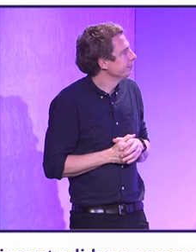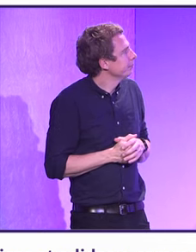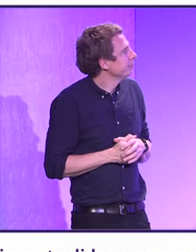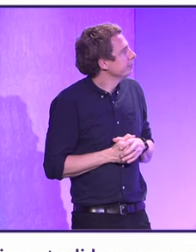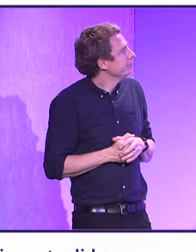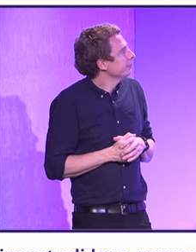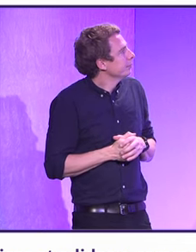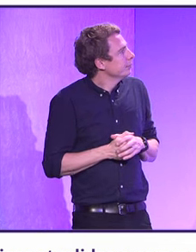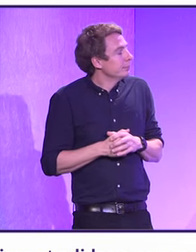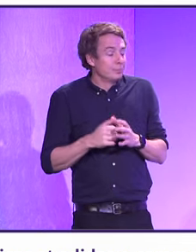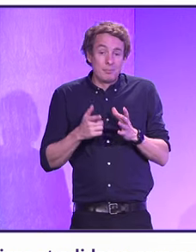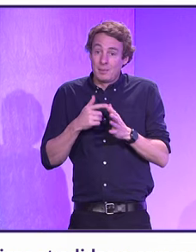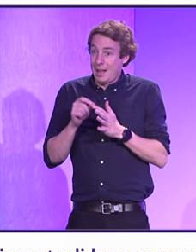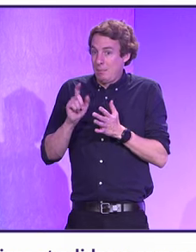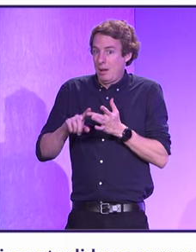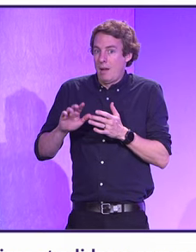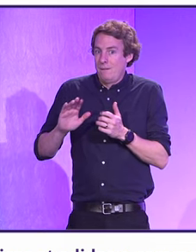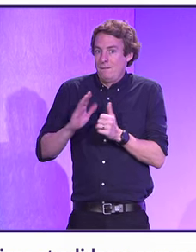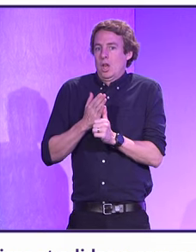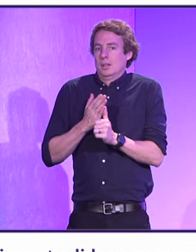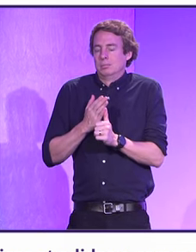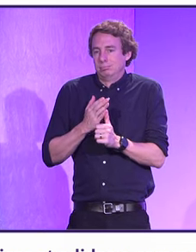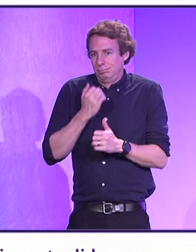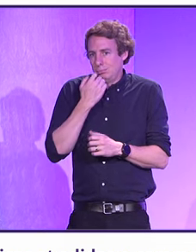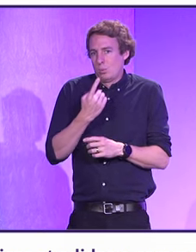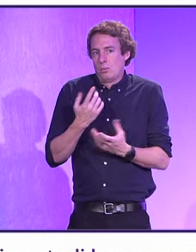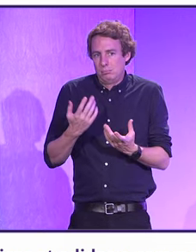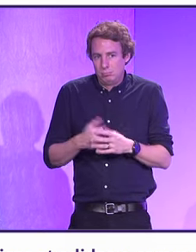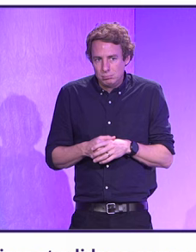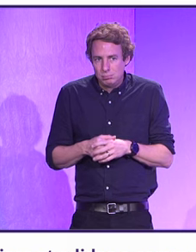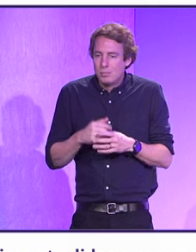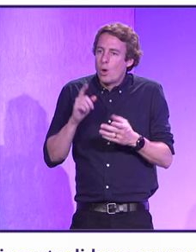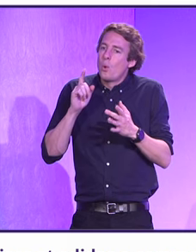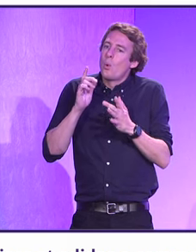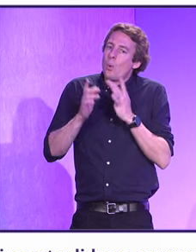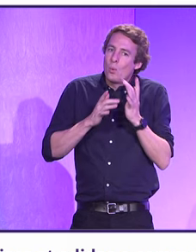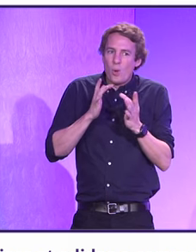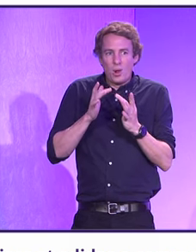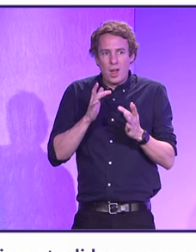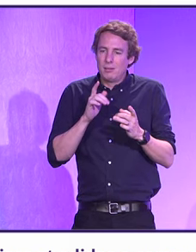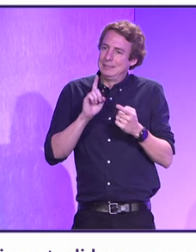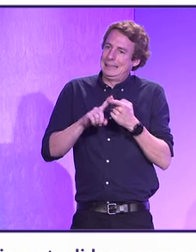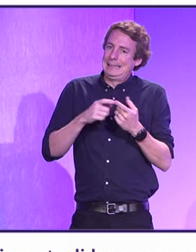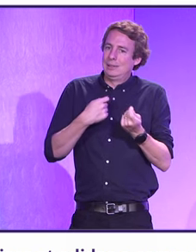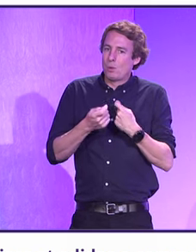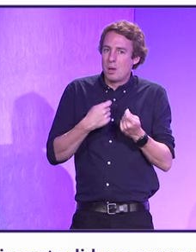independent. API first. So at the beginning, I mentioned that our scope is e-commerce,